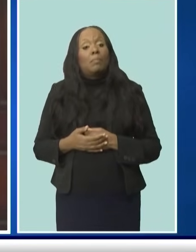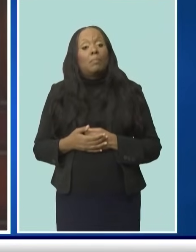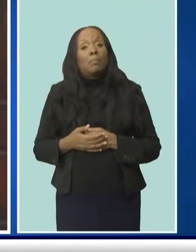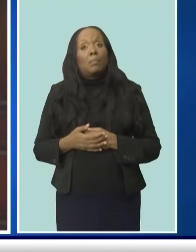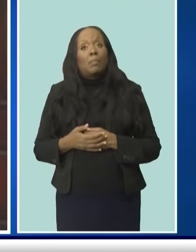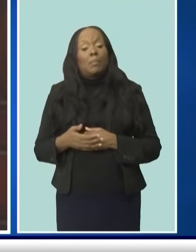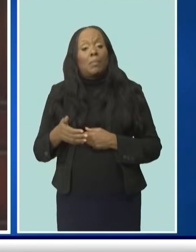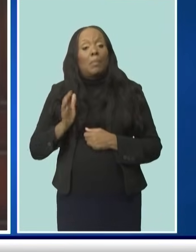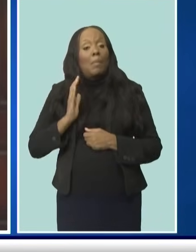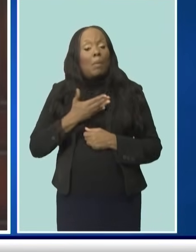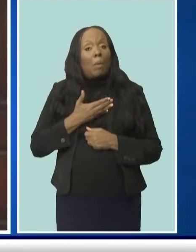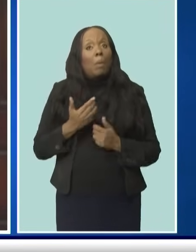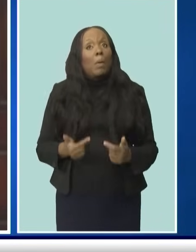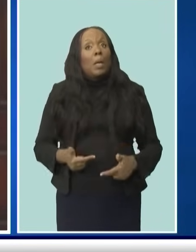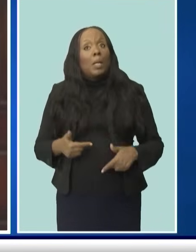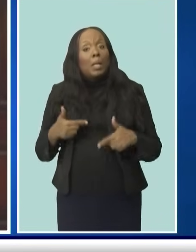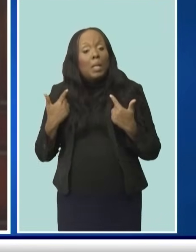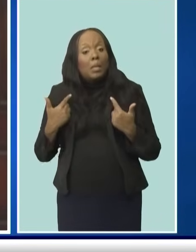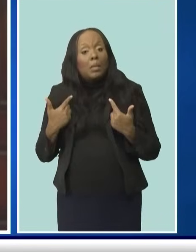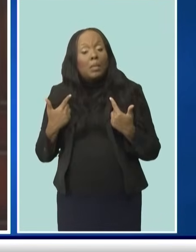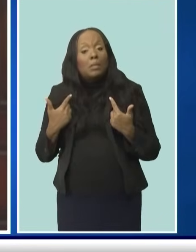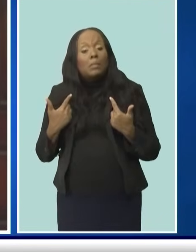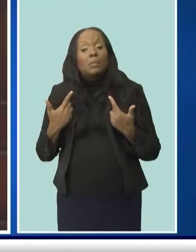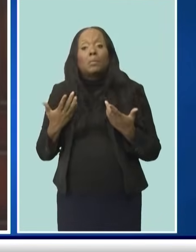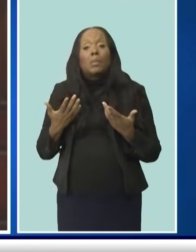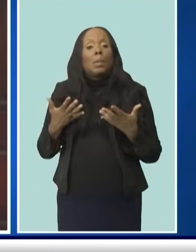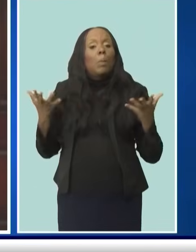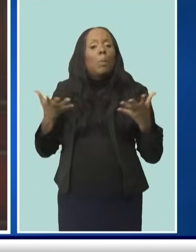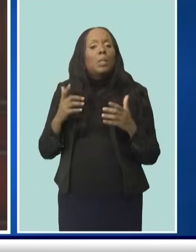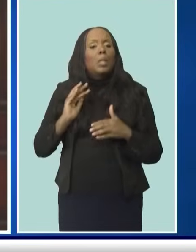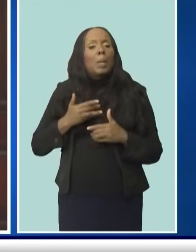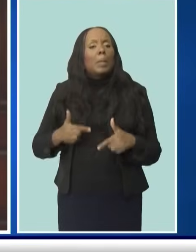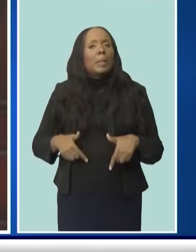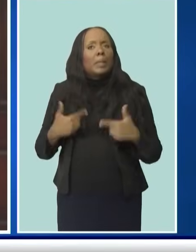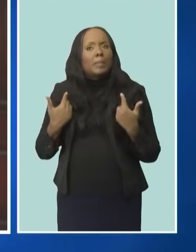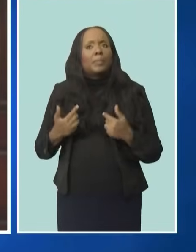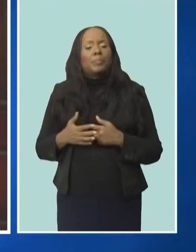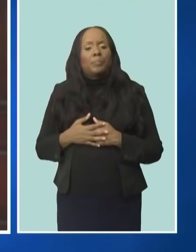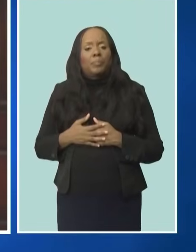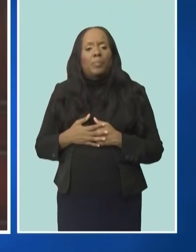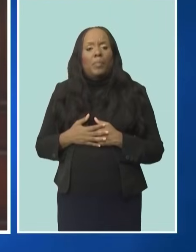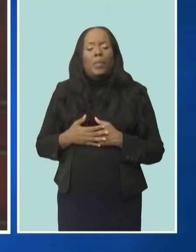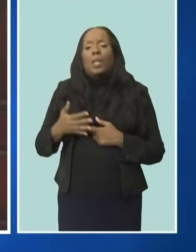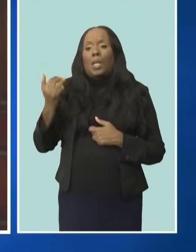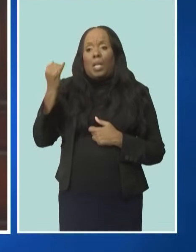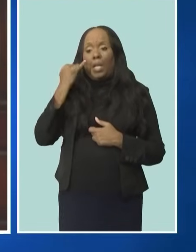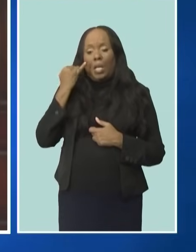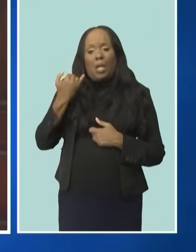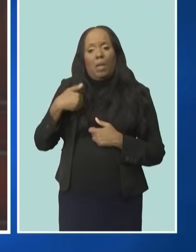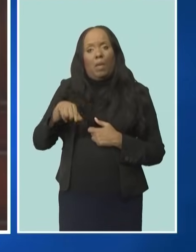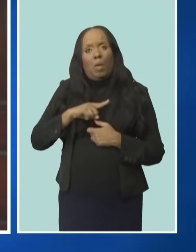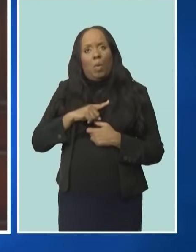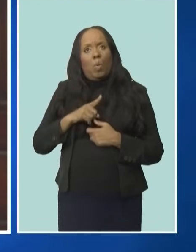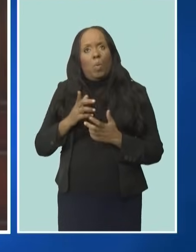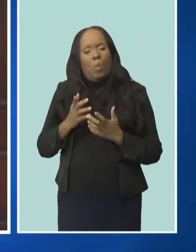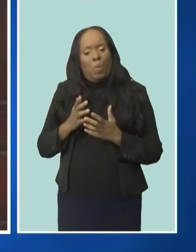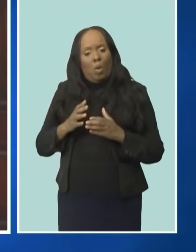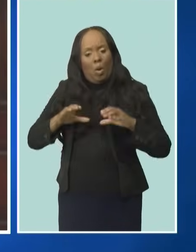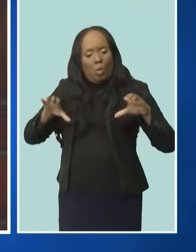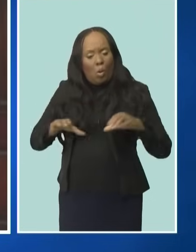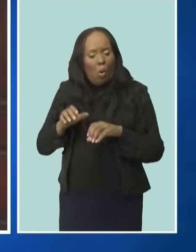is a relay. And if you pass the baton in a worse shape, sir, than you receive